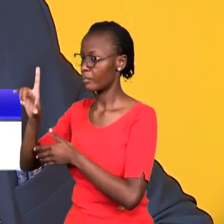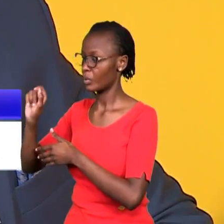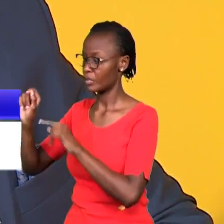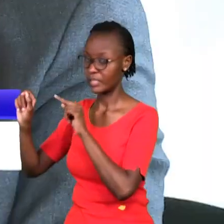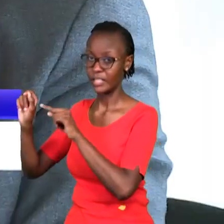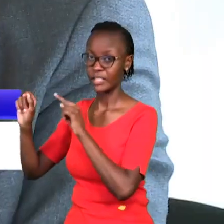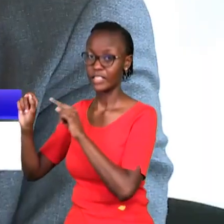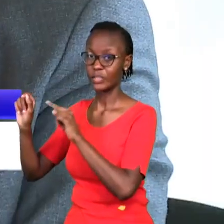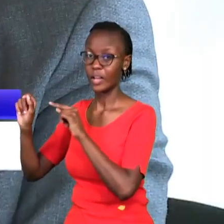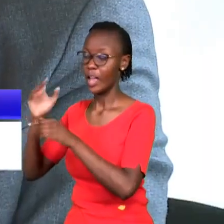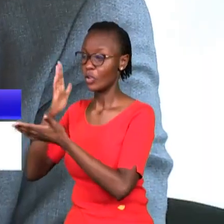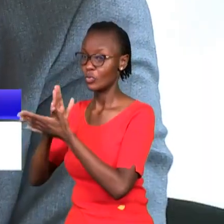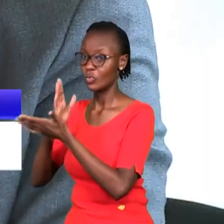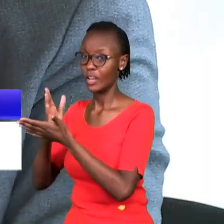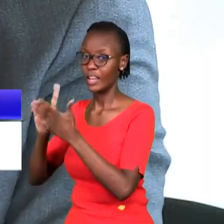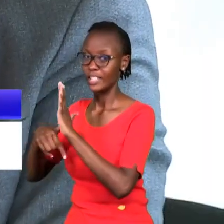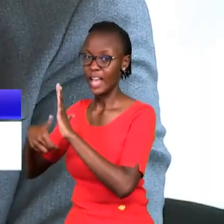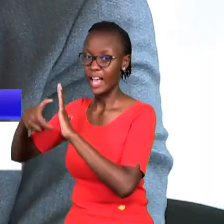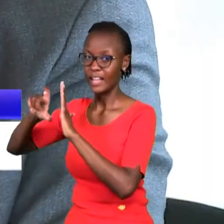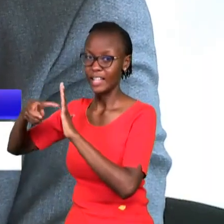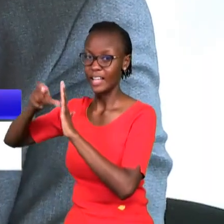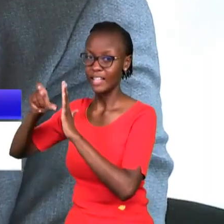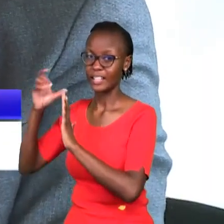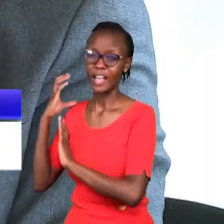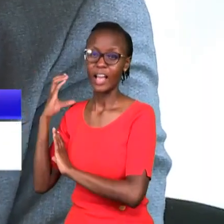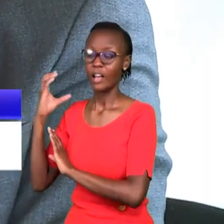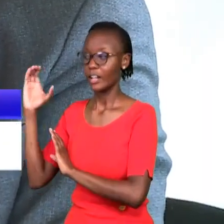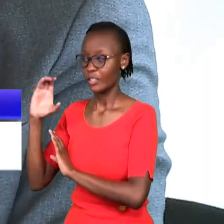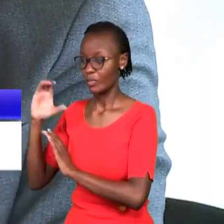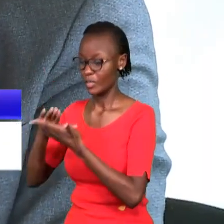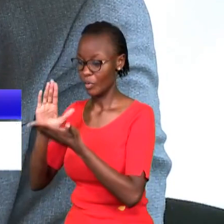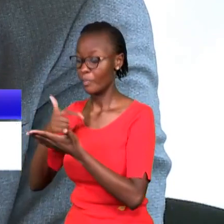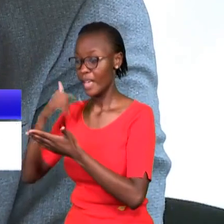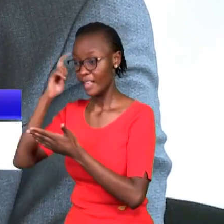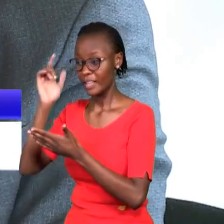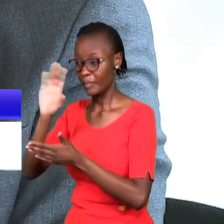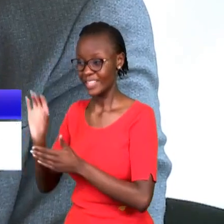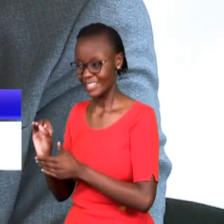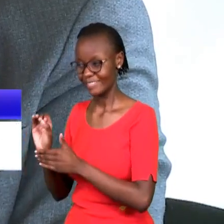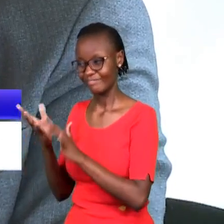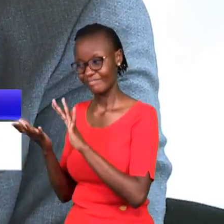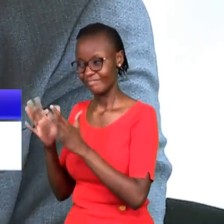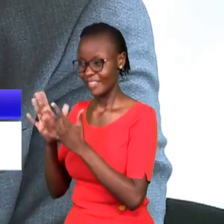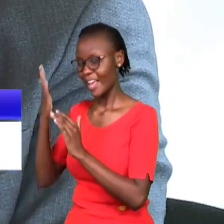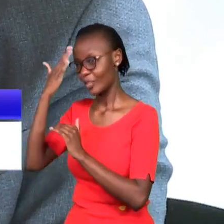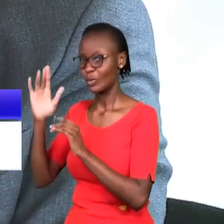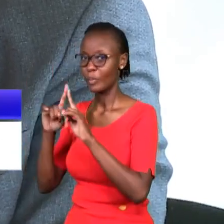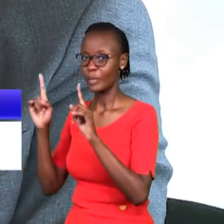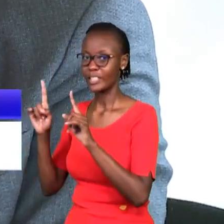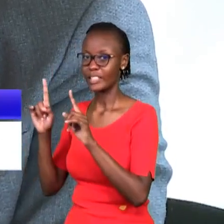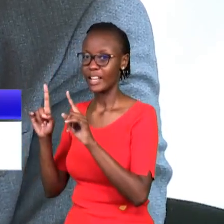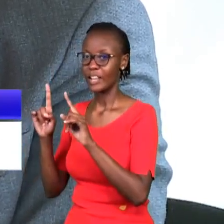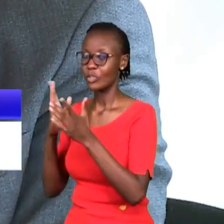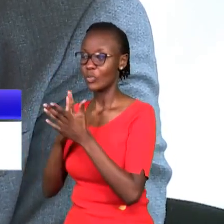stole significant market share. In terms of percentage, I know it's going to be disputable, but I can reference to App Annie